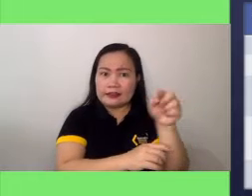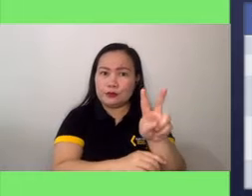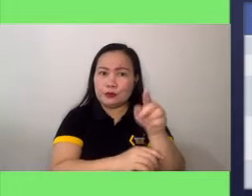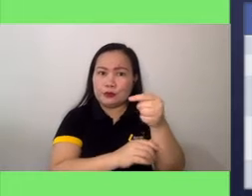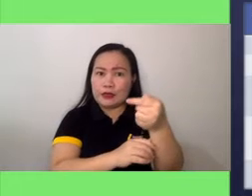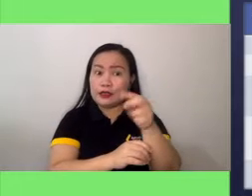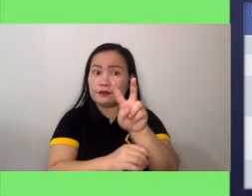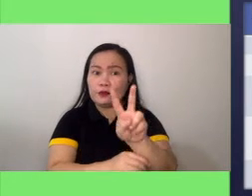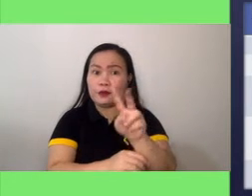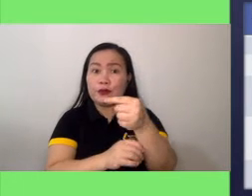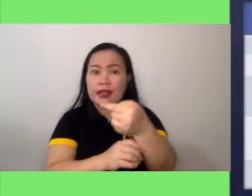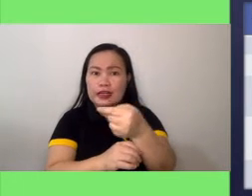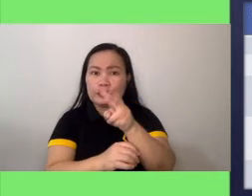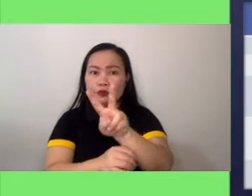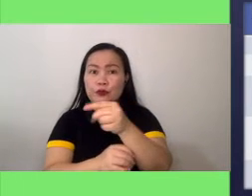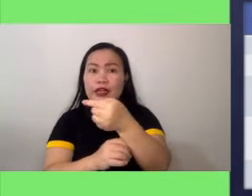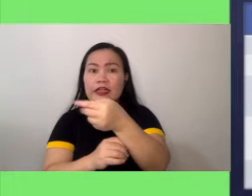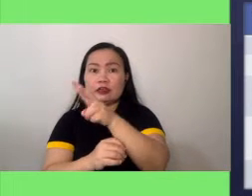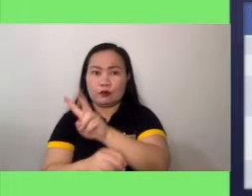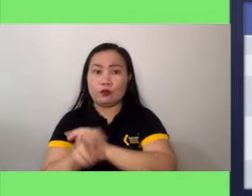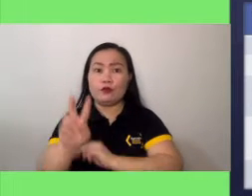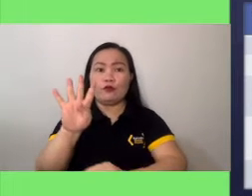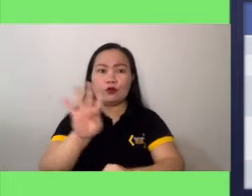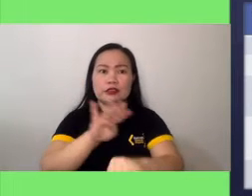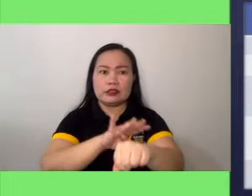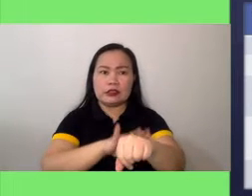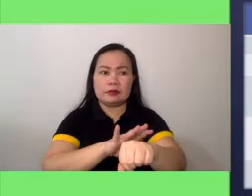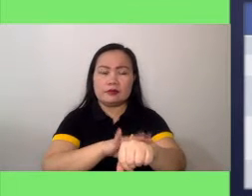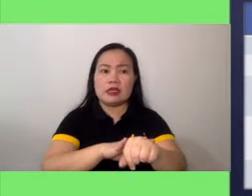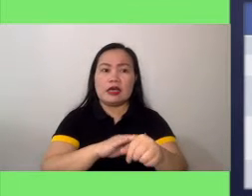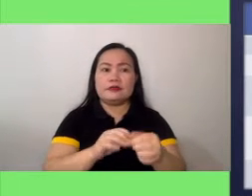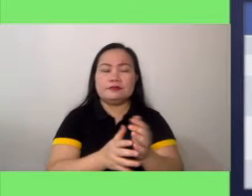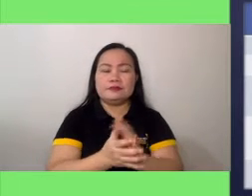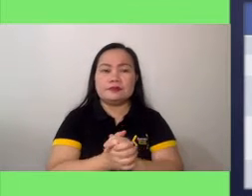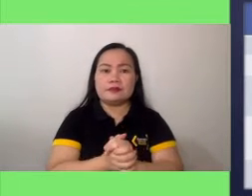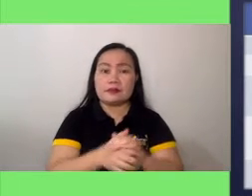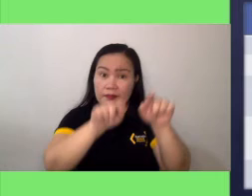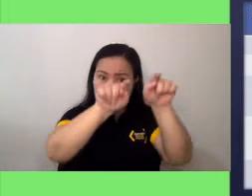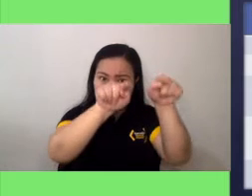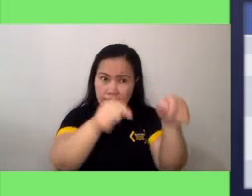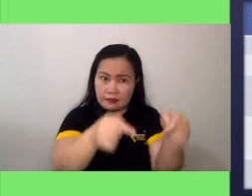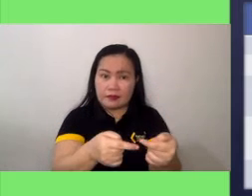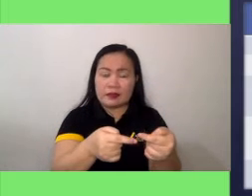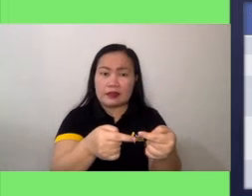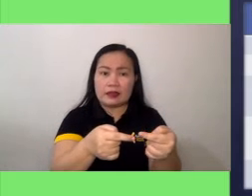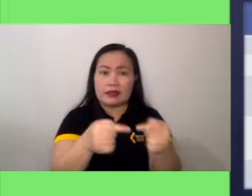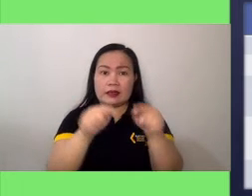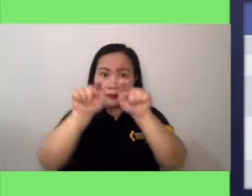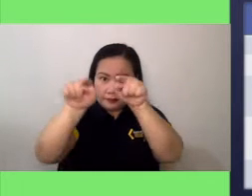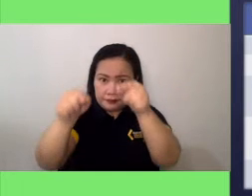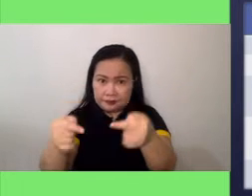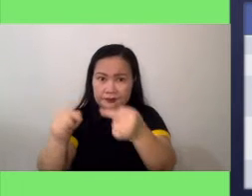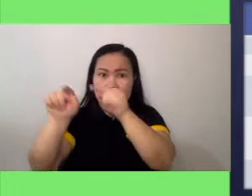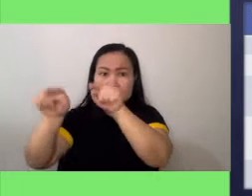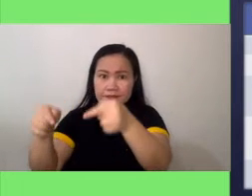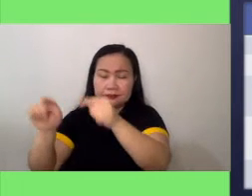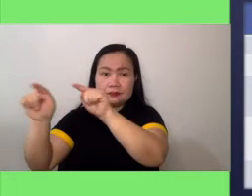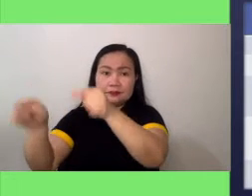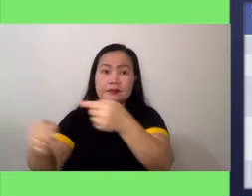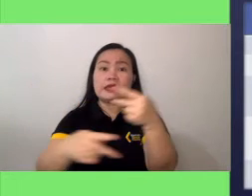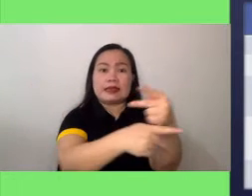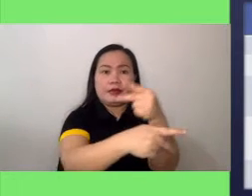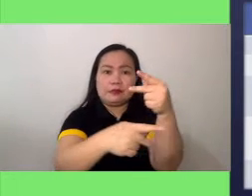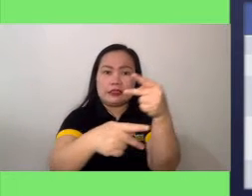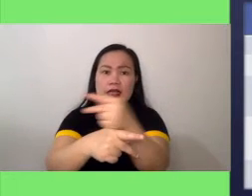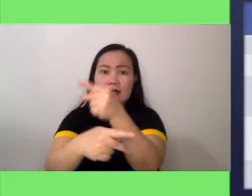2. Since naka-enclose siya sa parenthesis, ibig sabihin yung i-erase mo sa 4 o yung eta times mo by itself